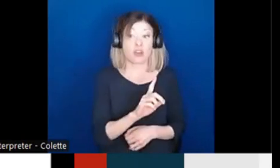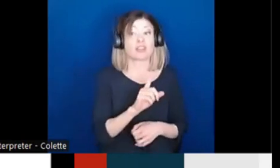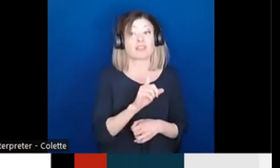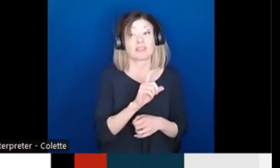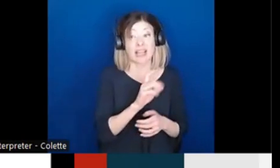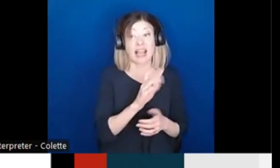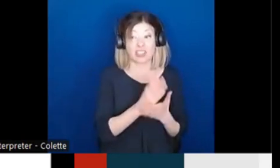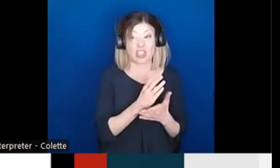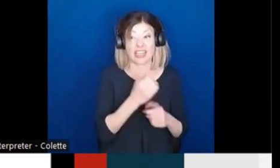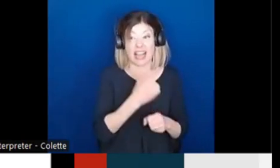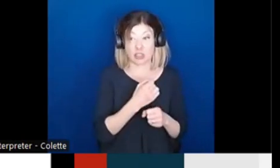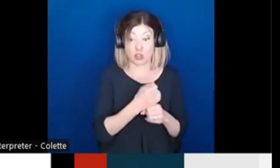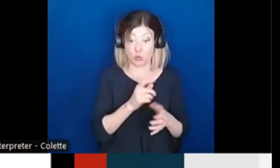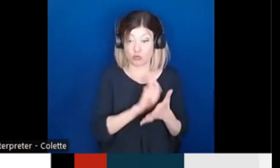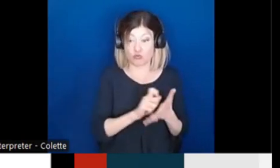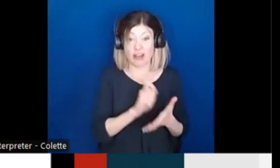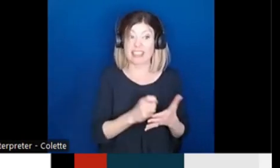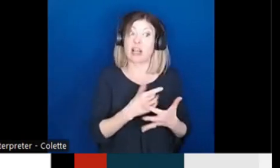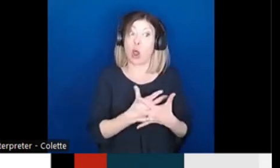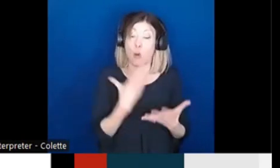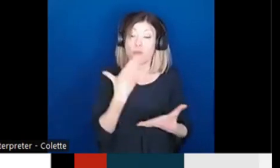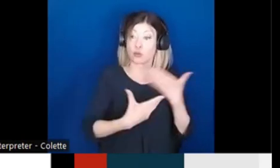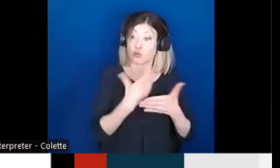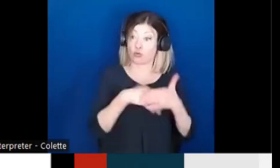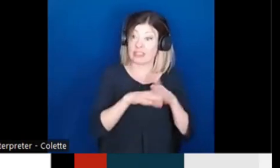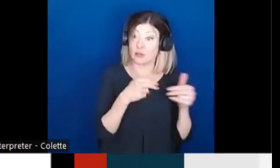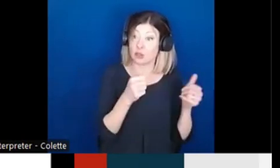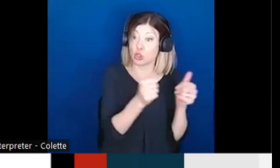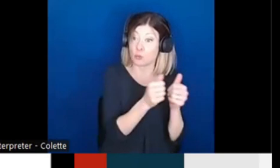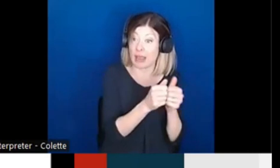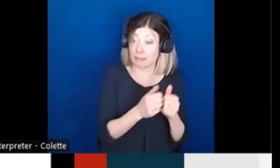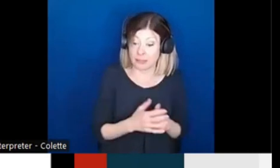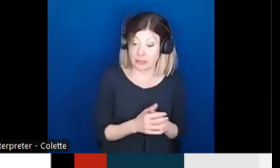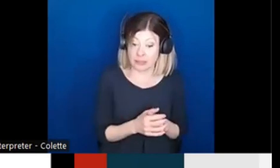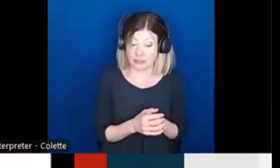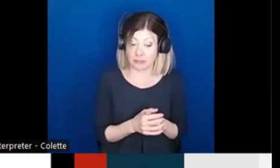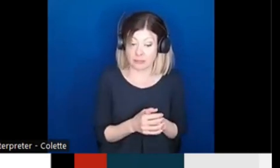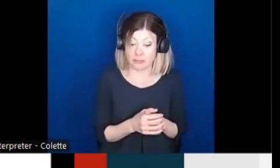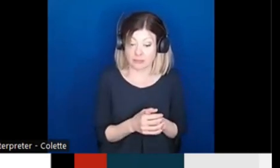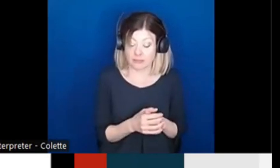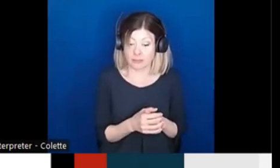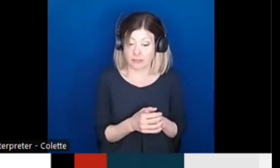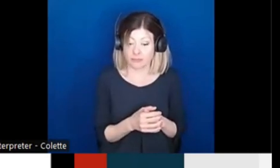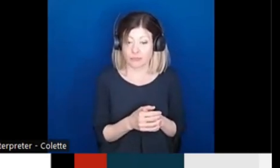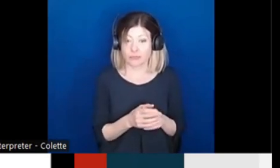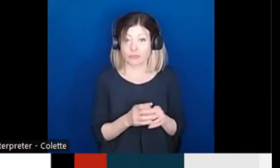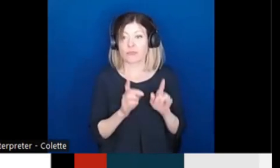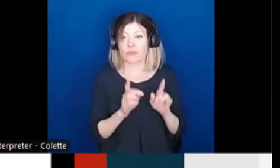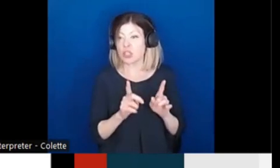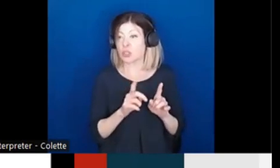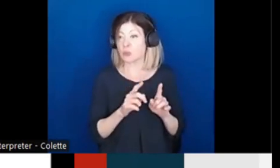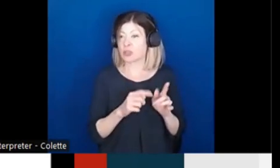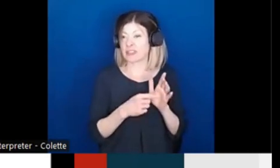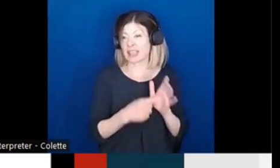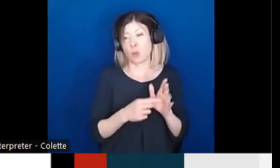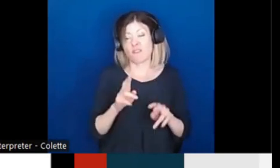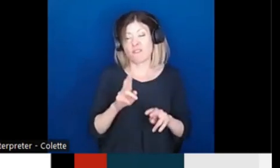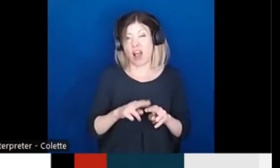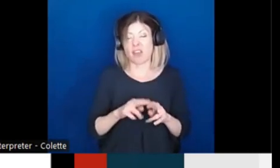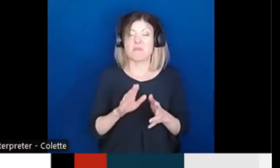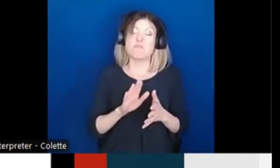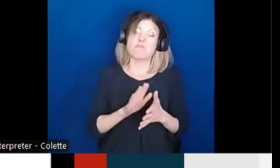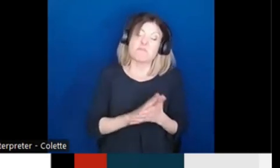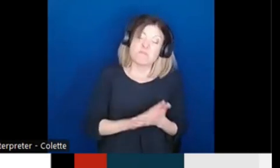creates a picture of Charlotte's life as being, the father was well-meaning, but really almost